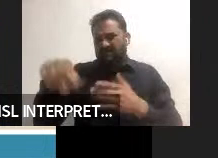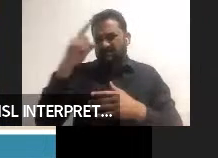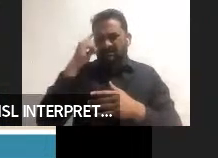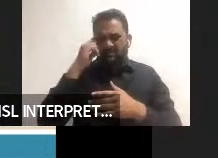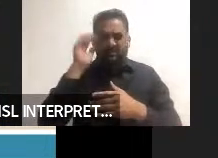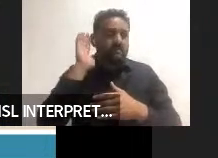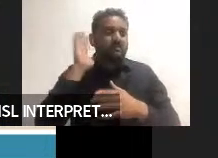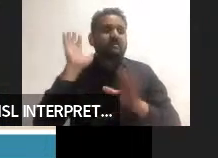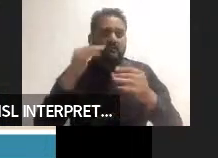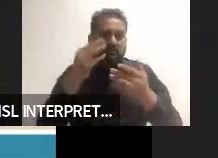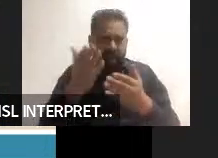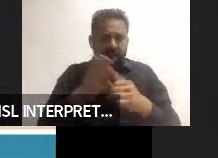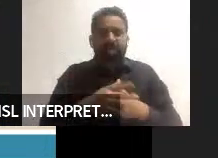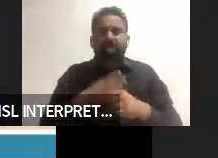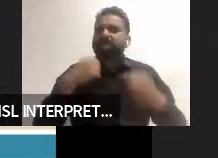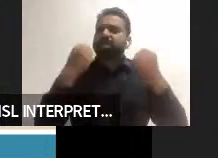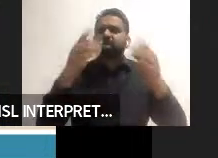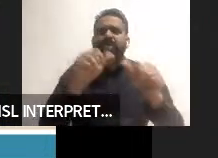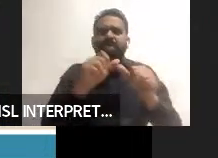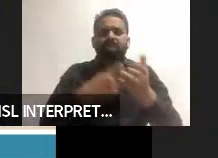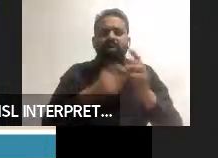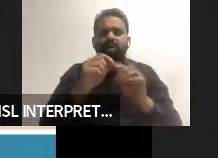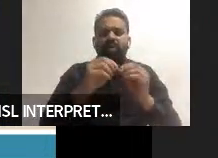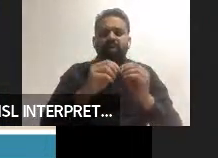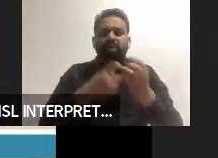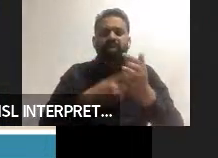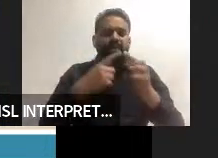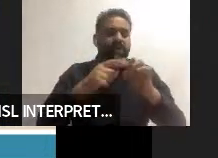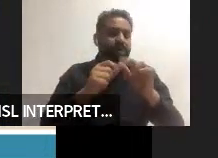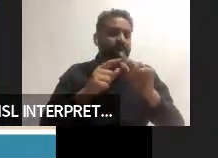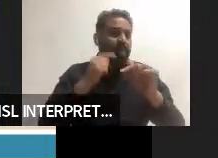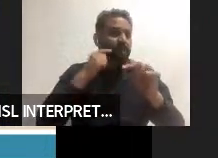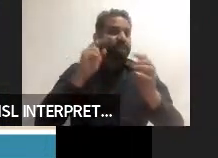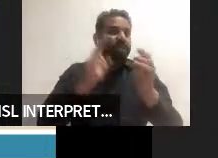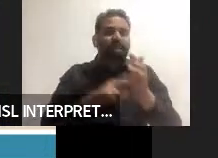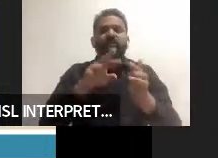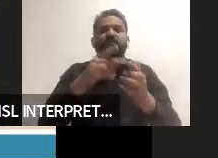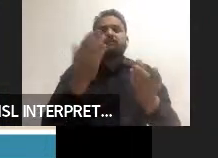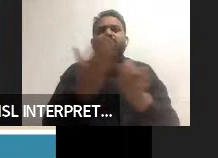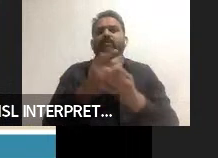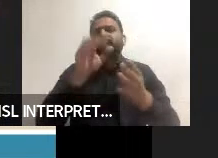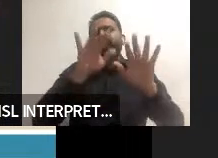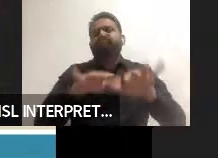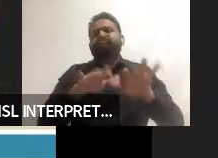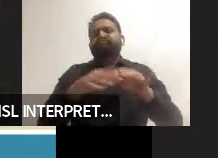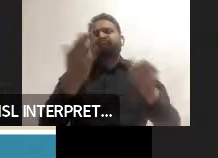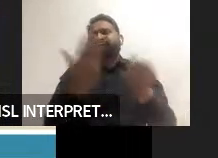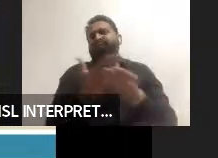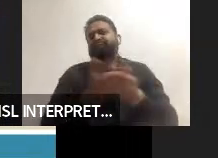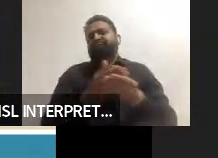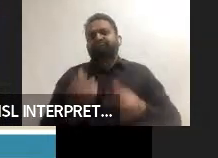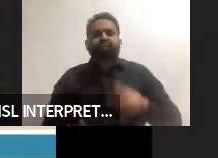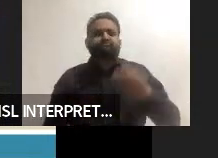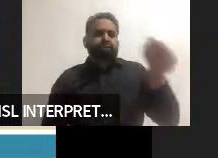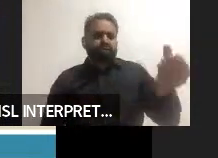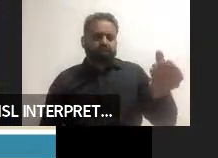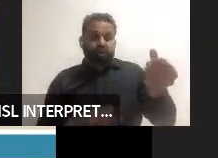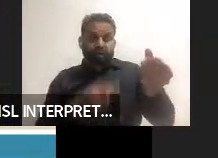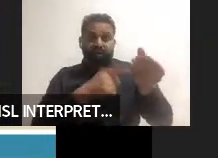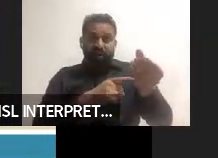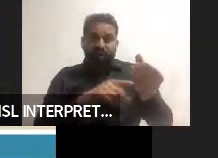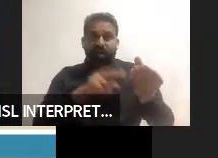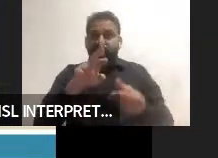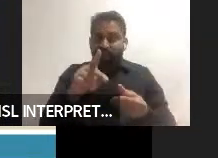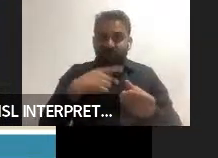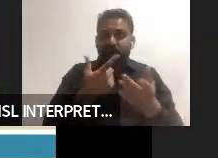times we do arbitration on document basis. And in document basis, written form of the pleadings